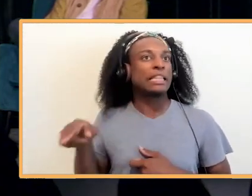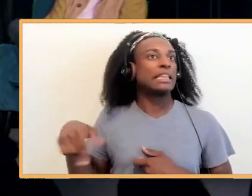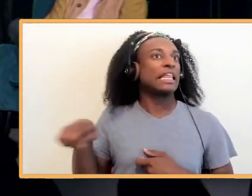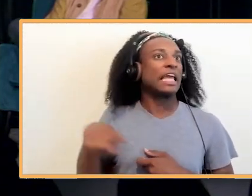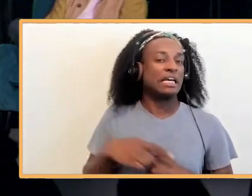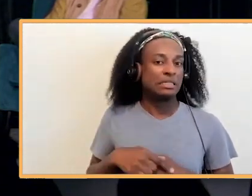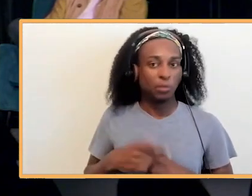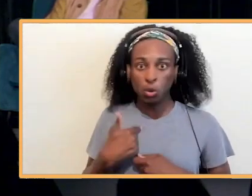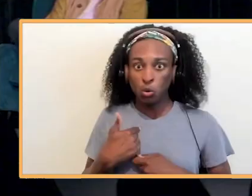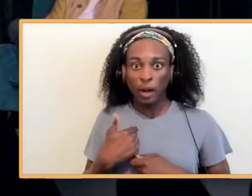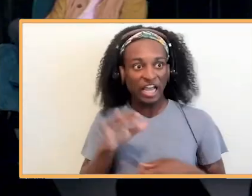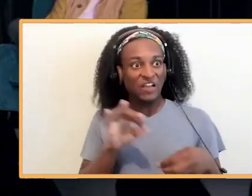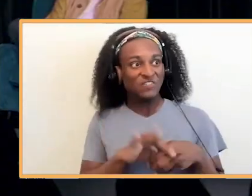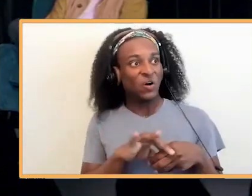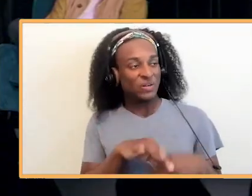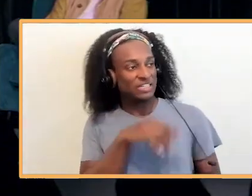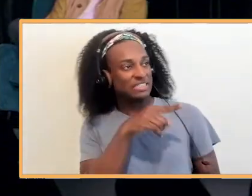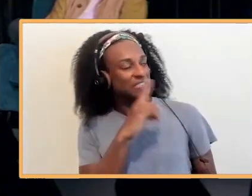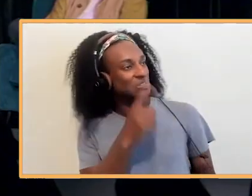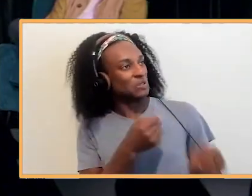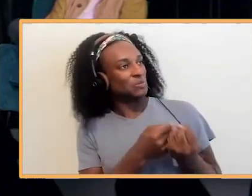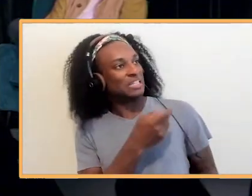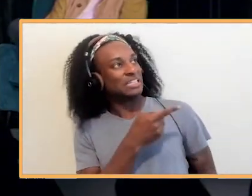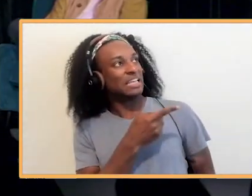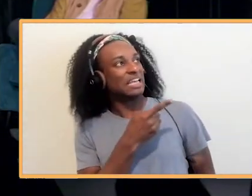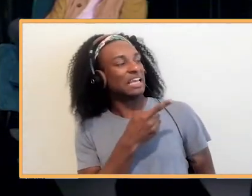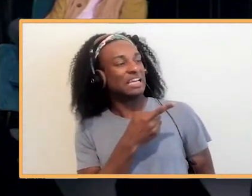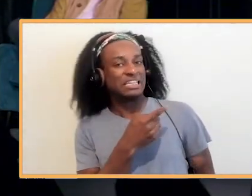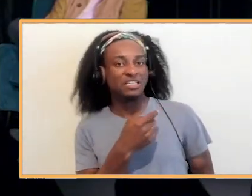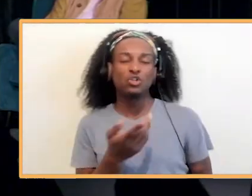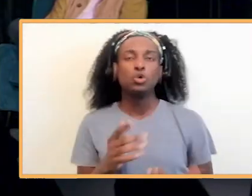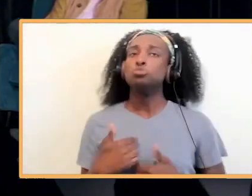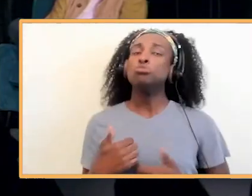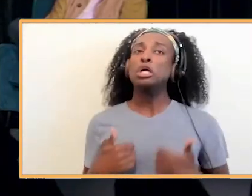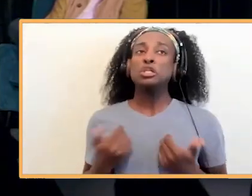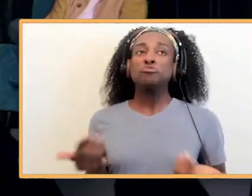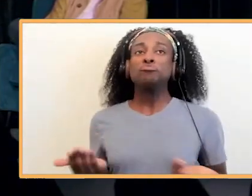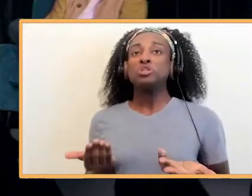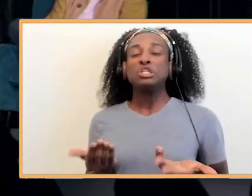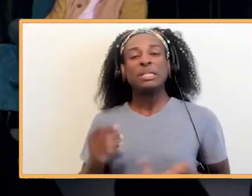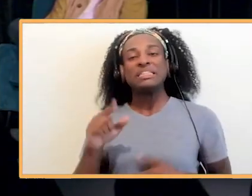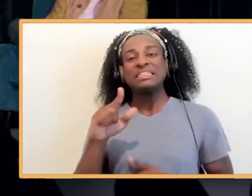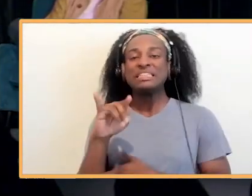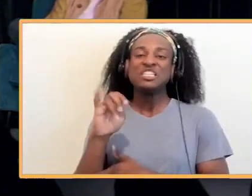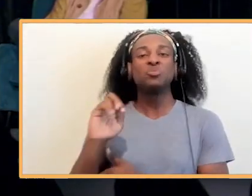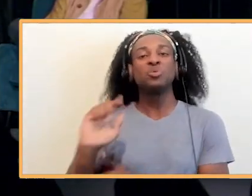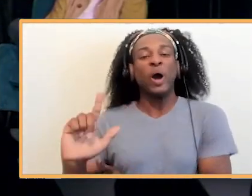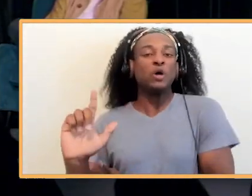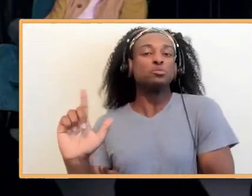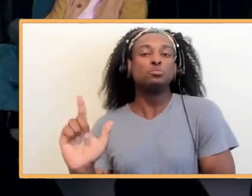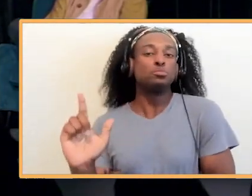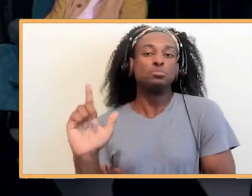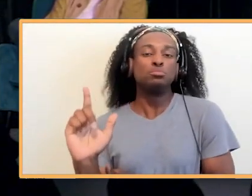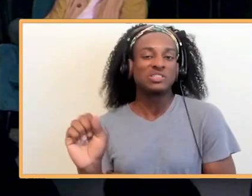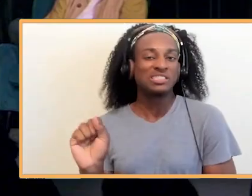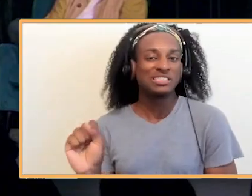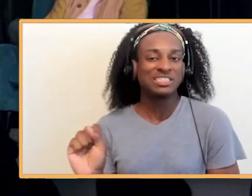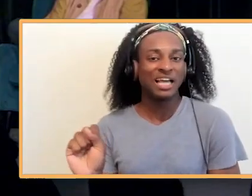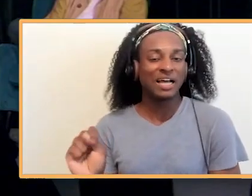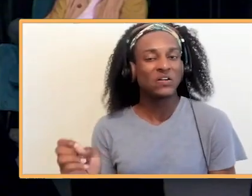way. At least I live in liberal Seattle. At least I'm not